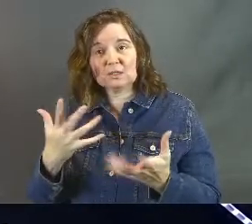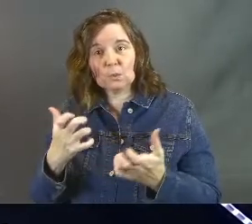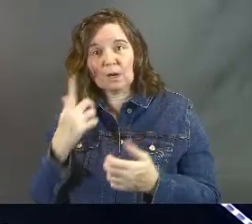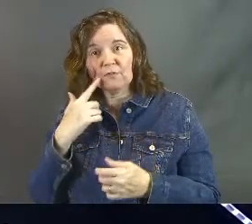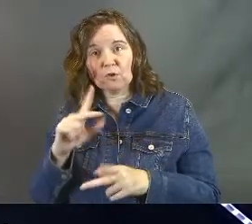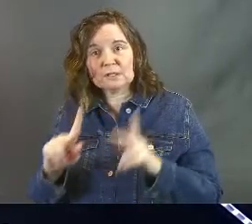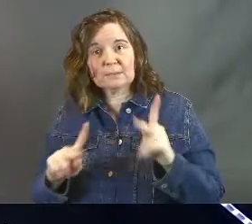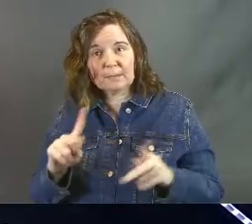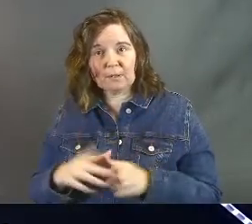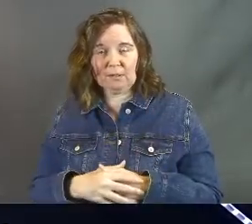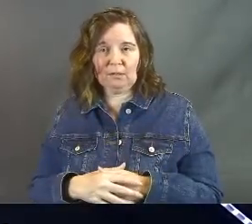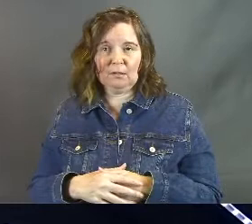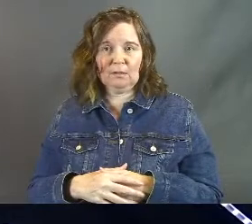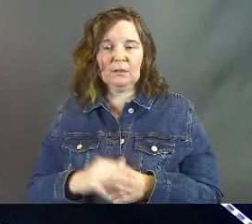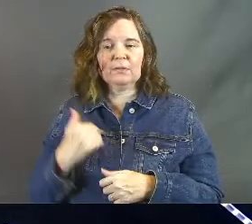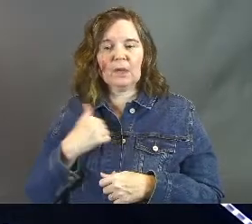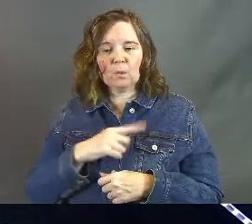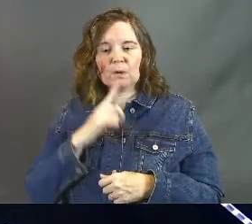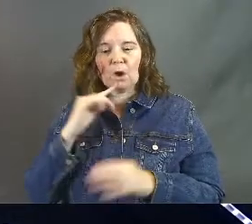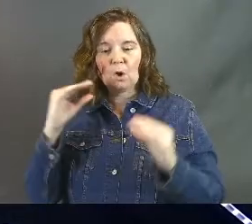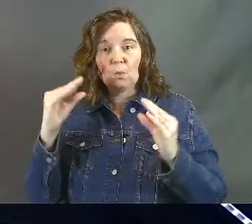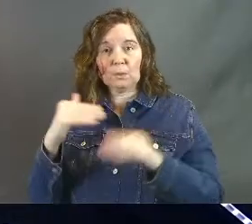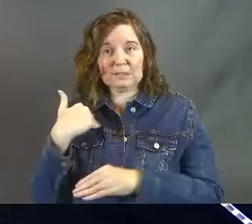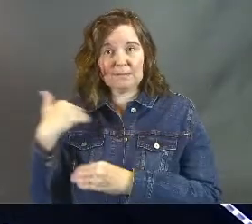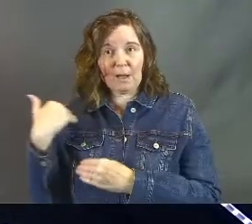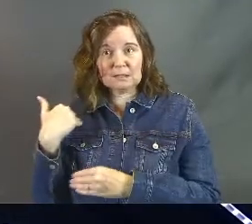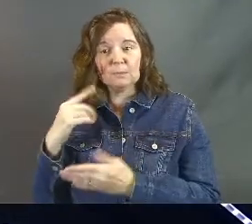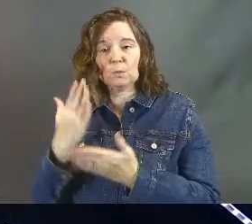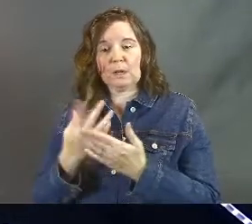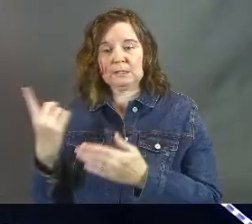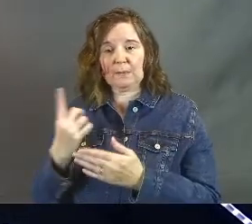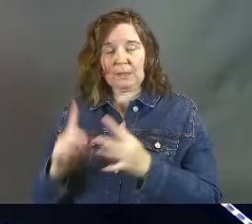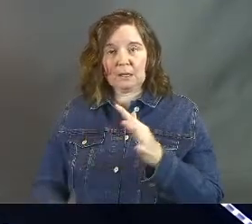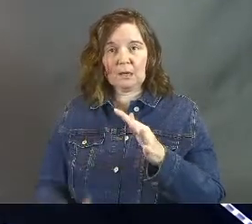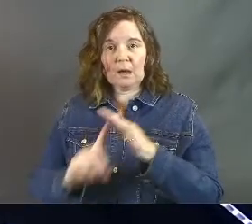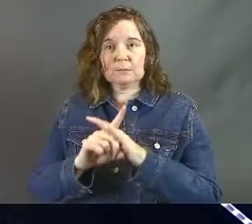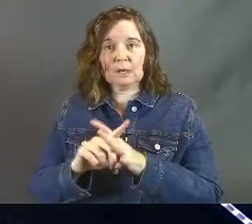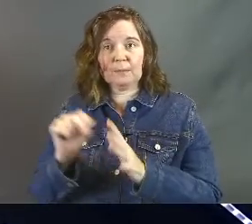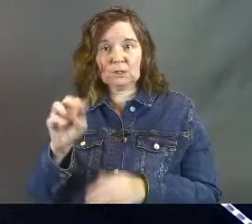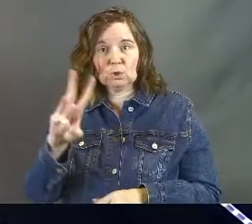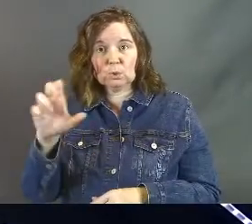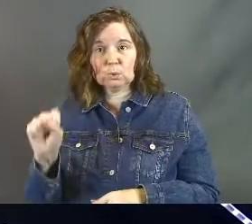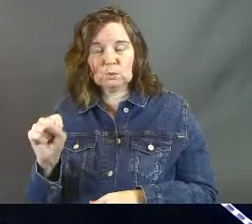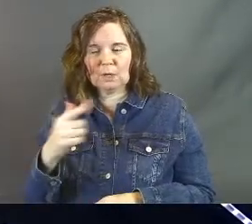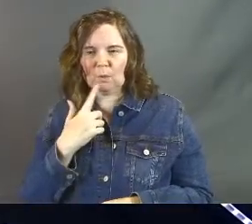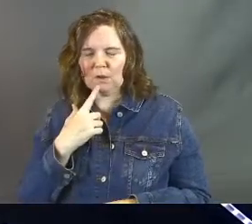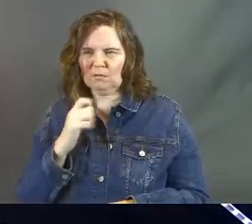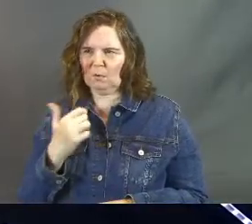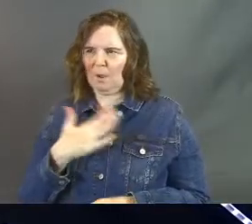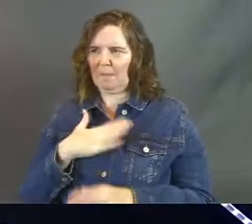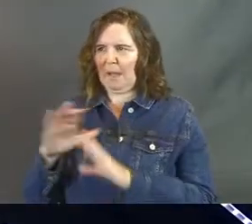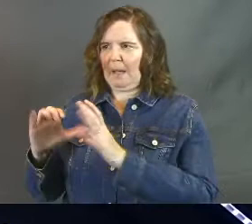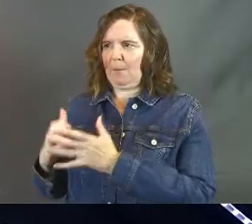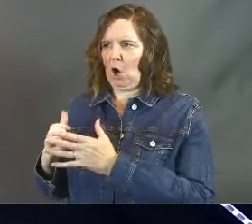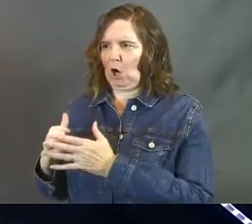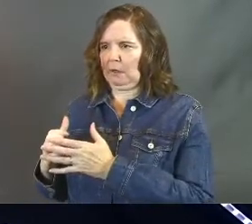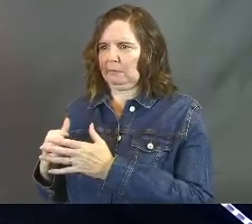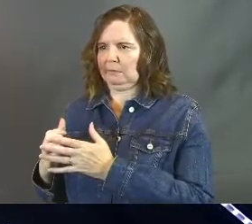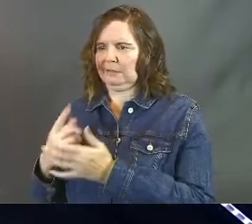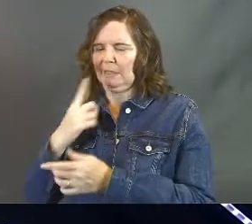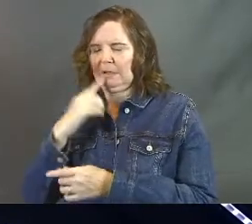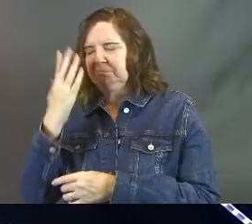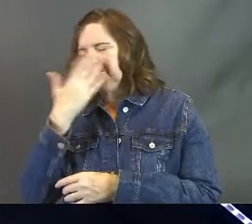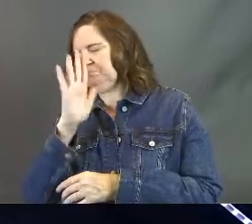wanted for his people, is that we are responsible. That when something comes up in the news and we're like, well, my party's acting like that